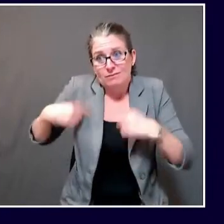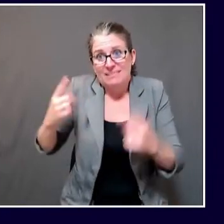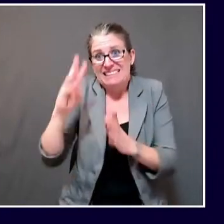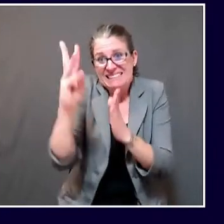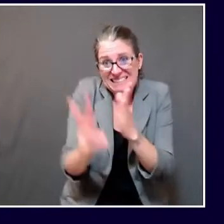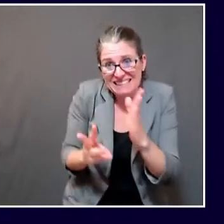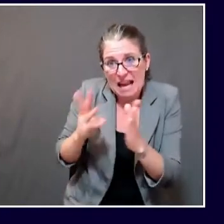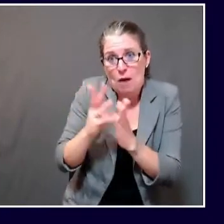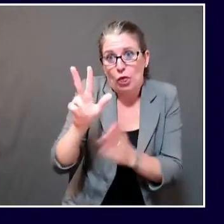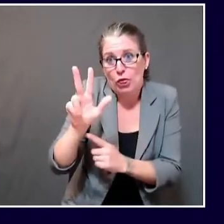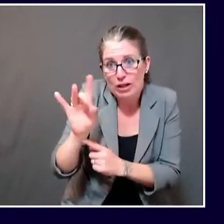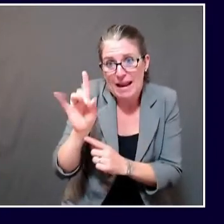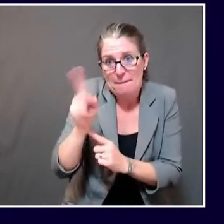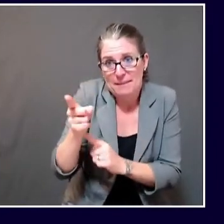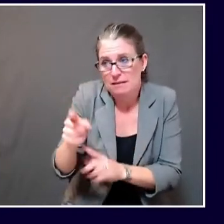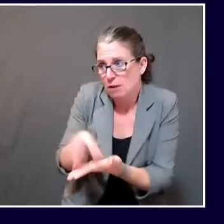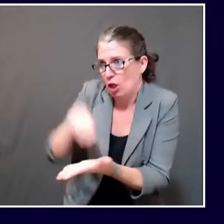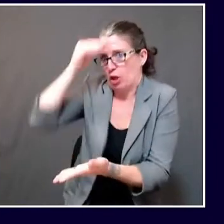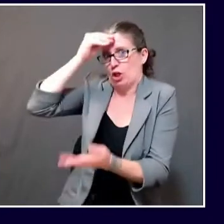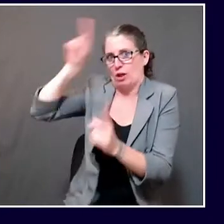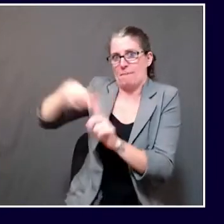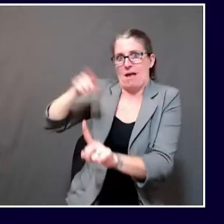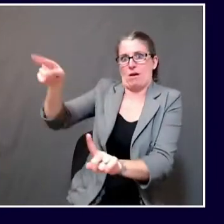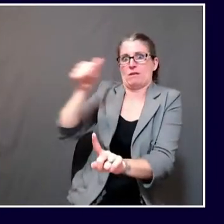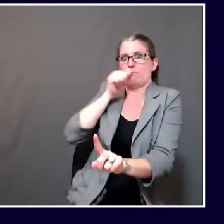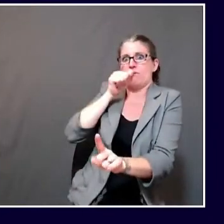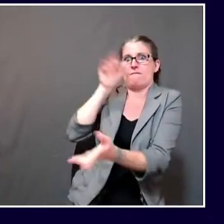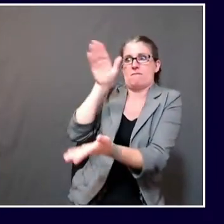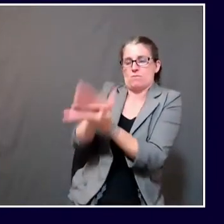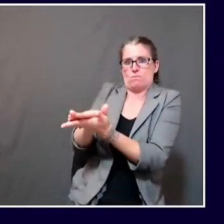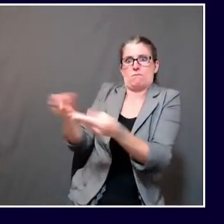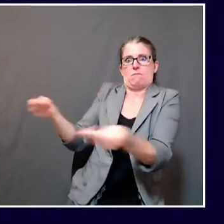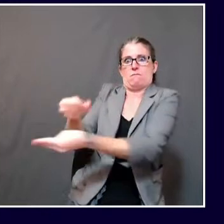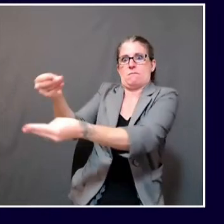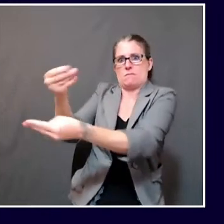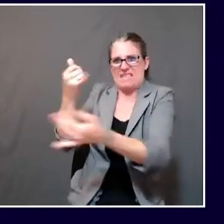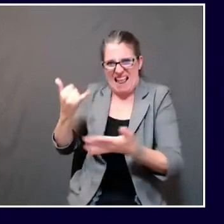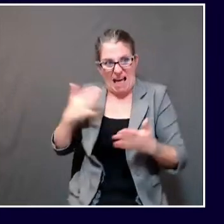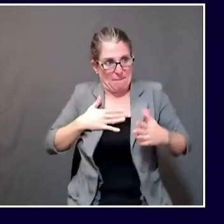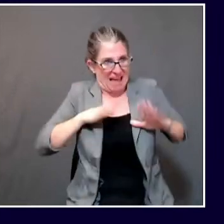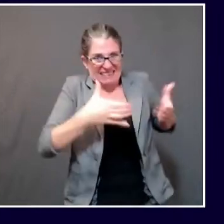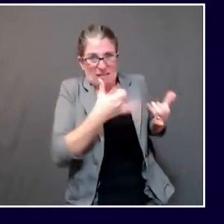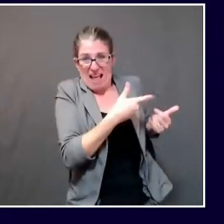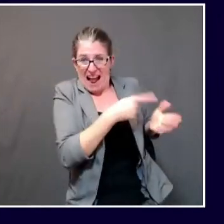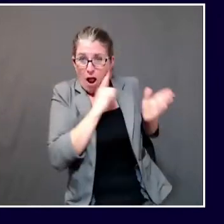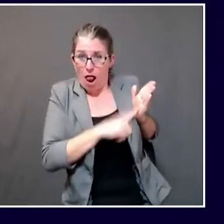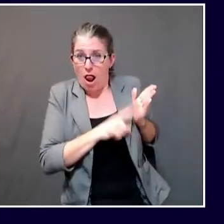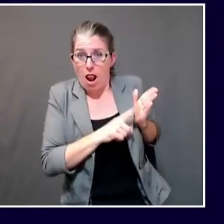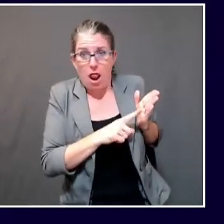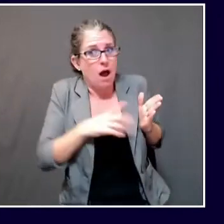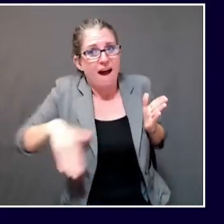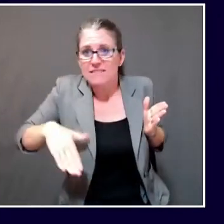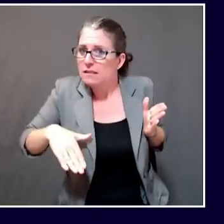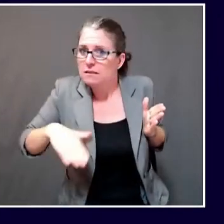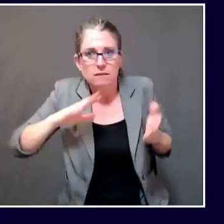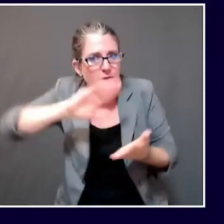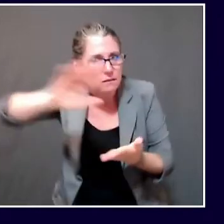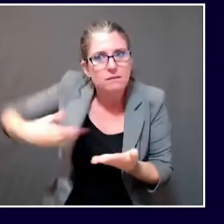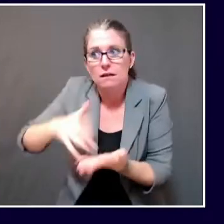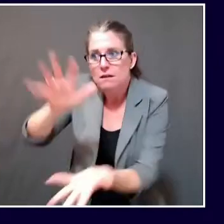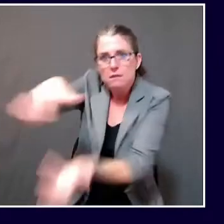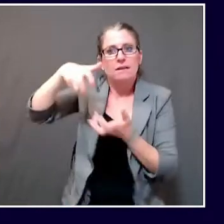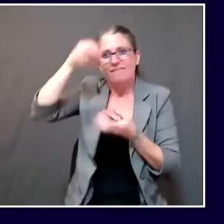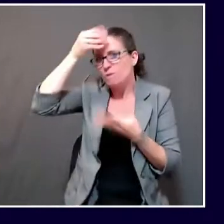differently. There are documented outbreaks that have been noted in the literature where even the small lapses, as you framed